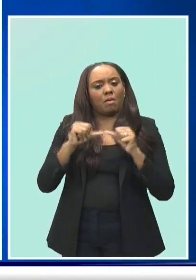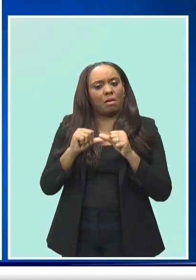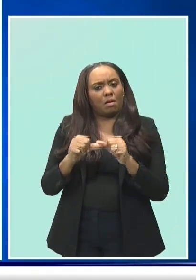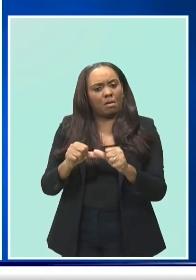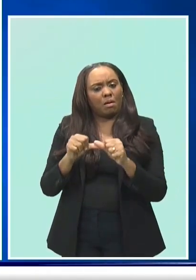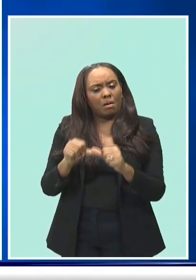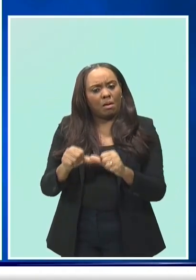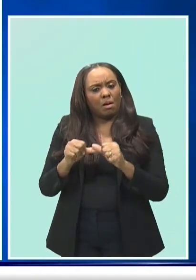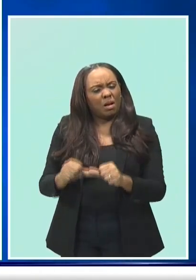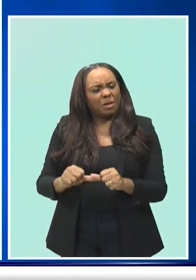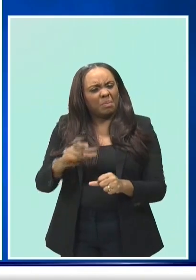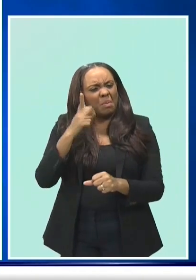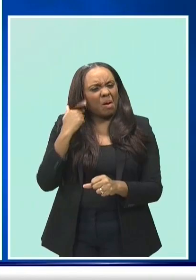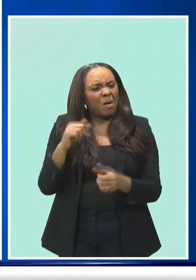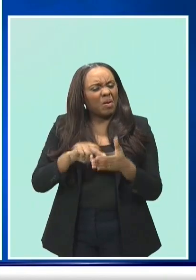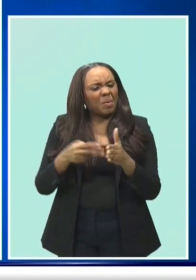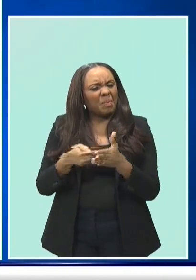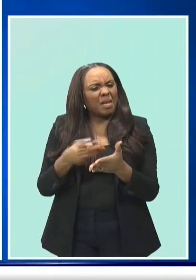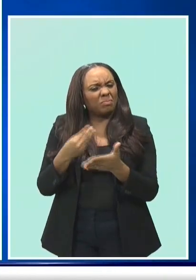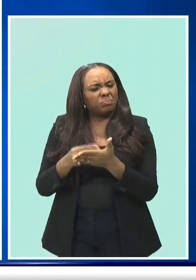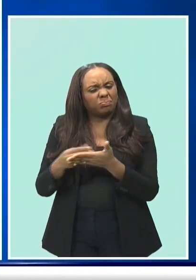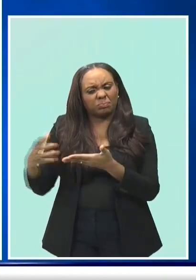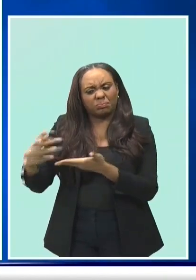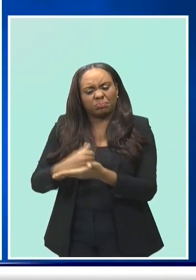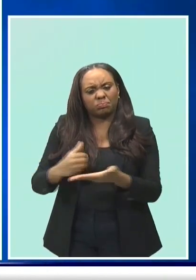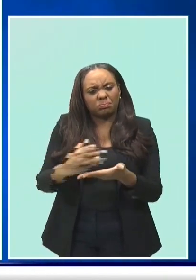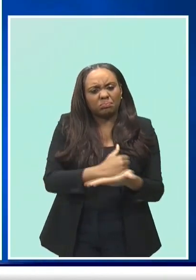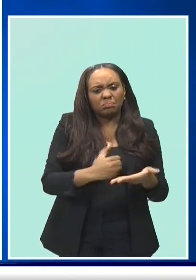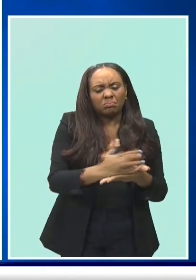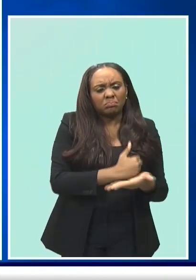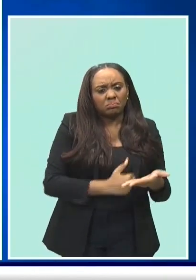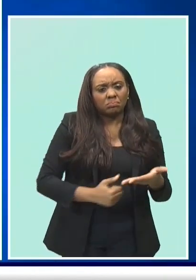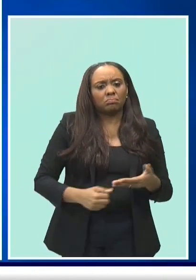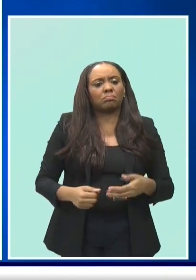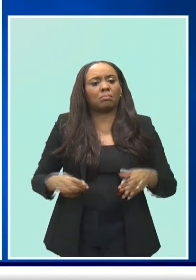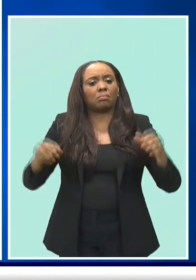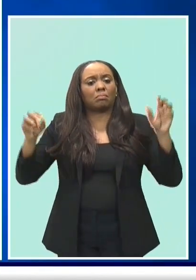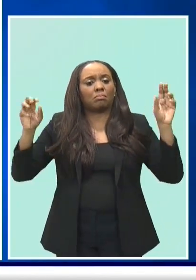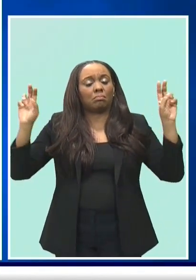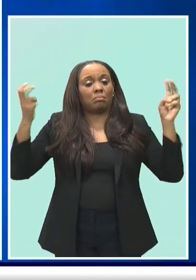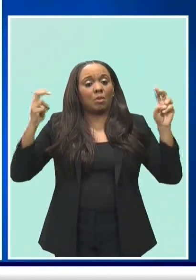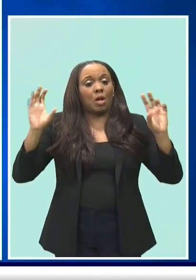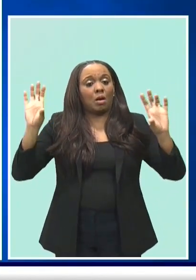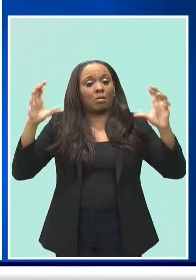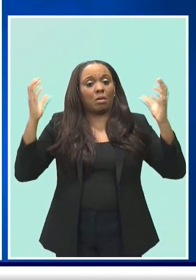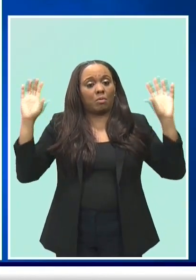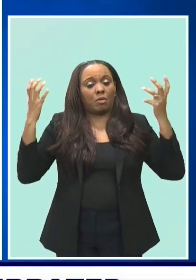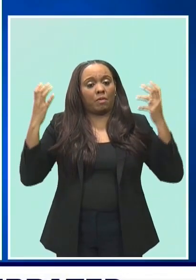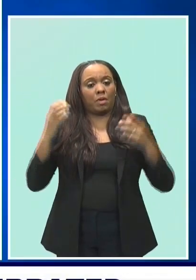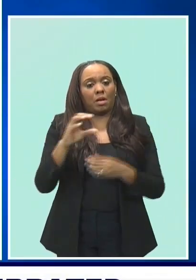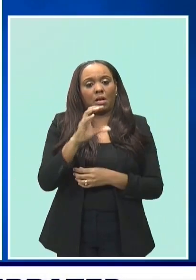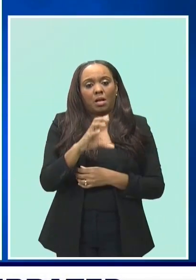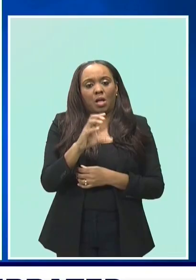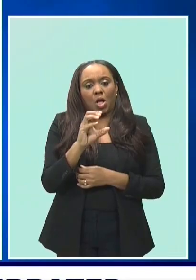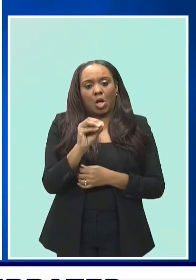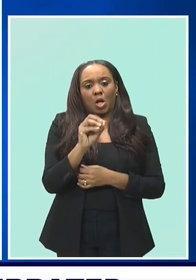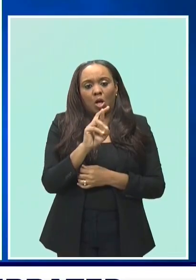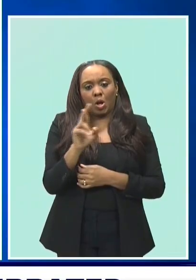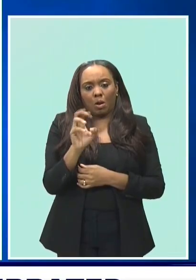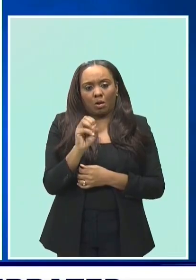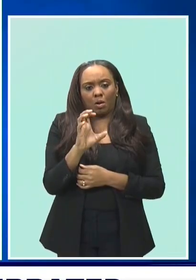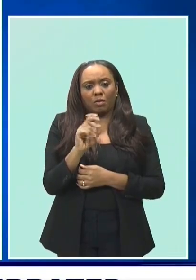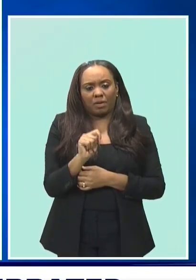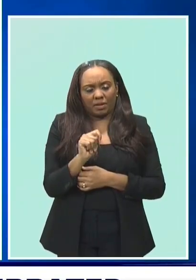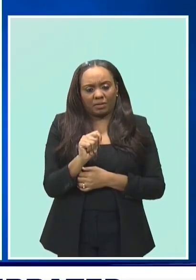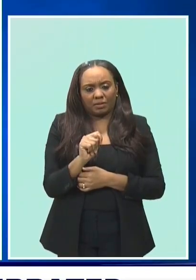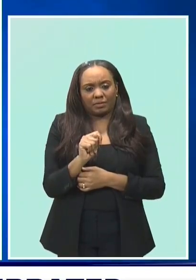story on this journey to becoming Crop Over Correct. Every success for you, the